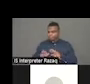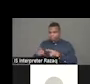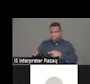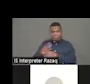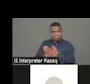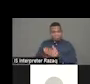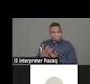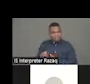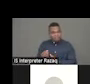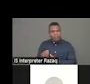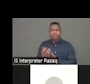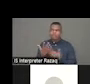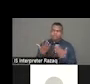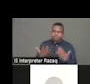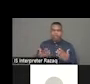se ubwo mu mutwe,